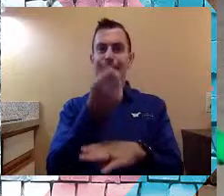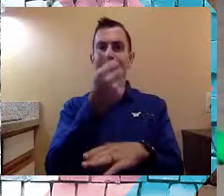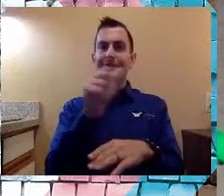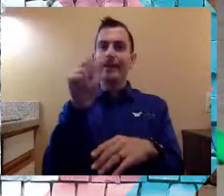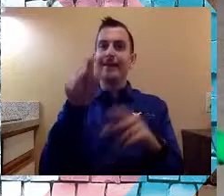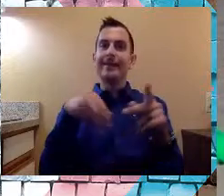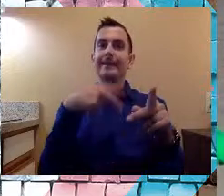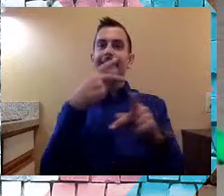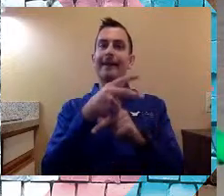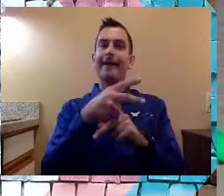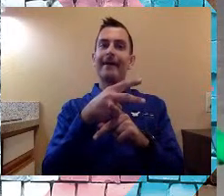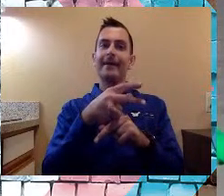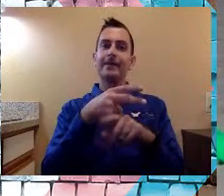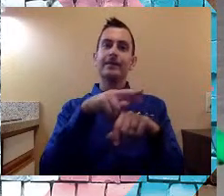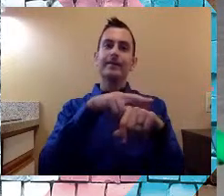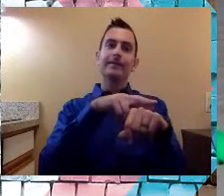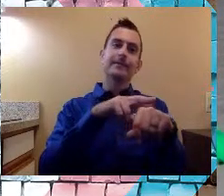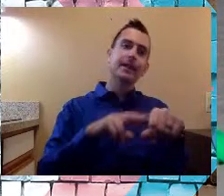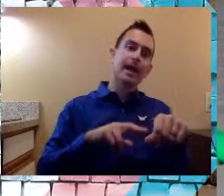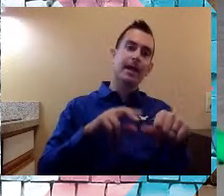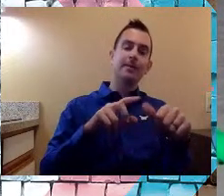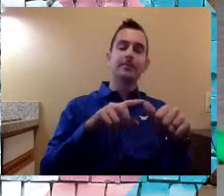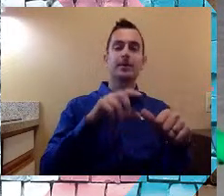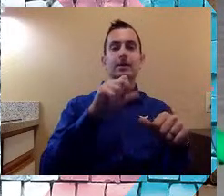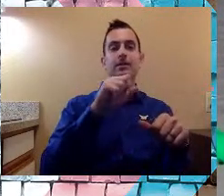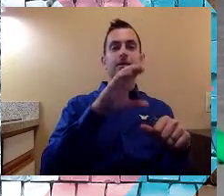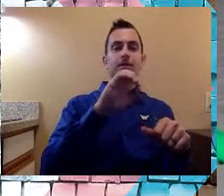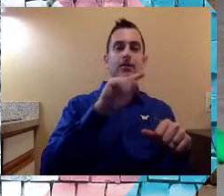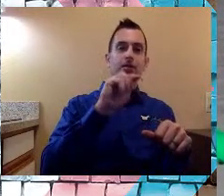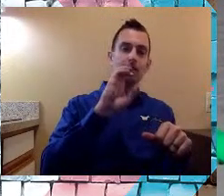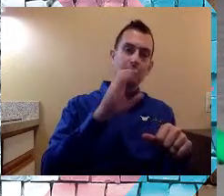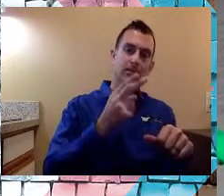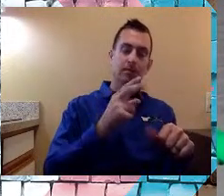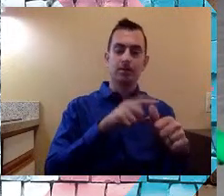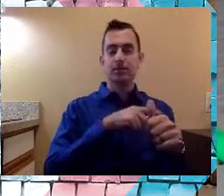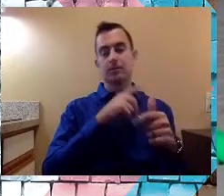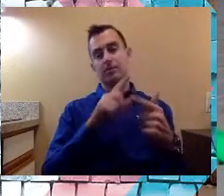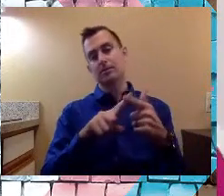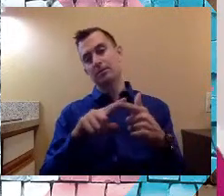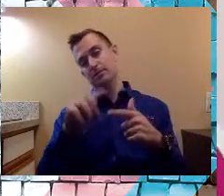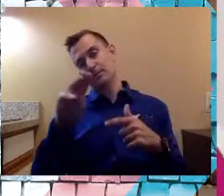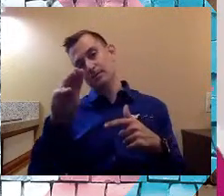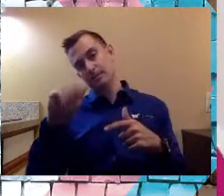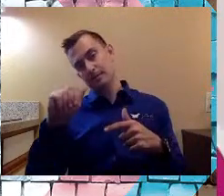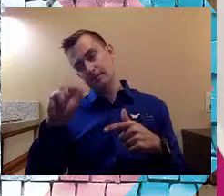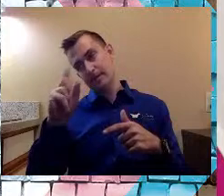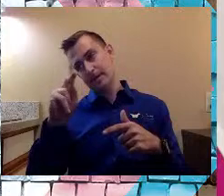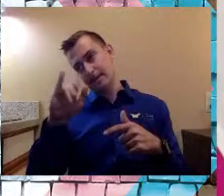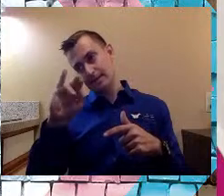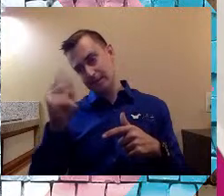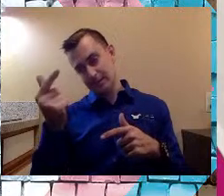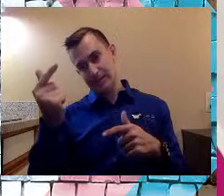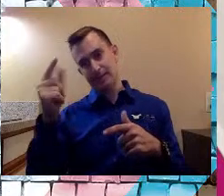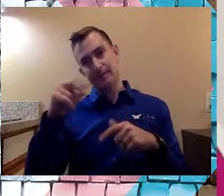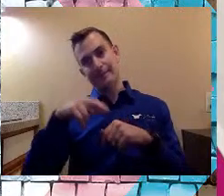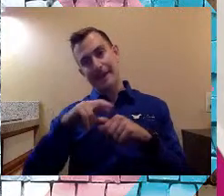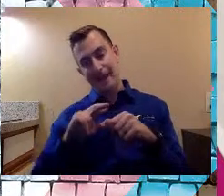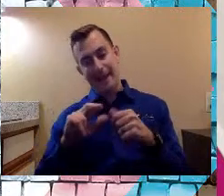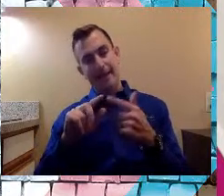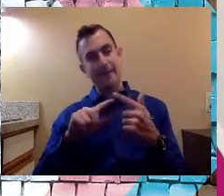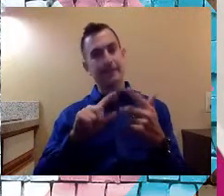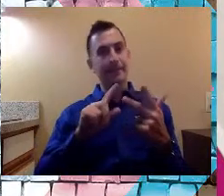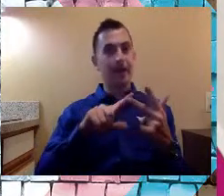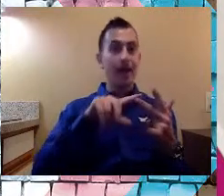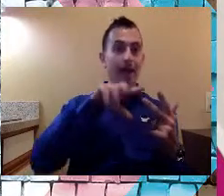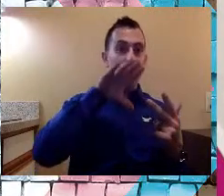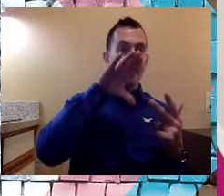use scotch tape. You could use masking tape. You could use duct tape. But